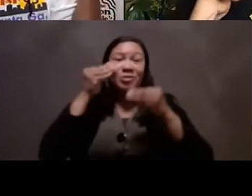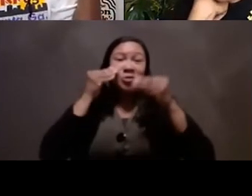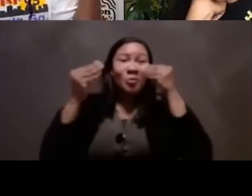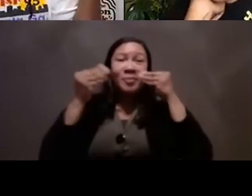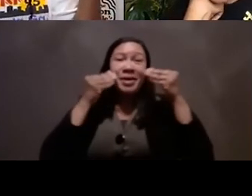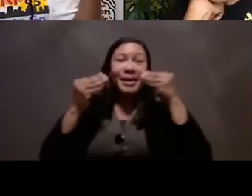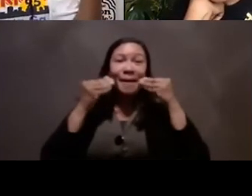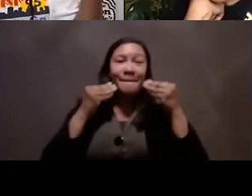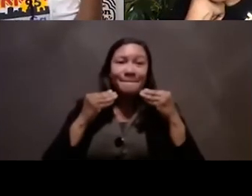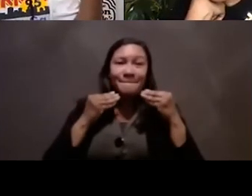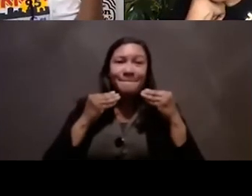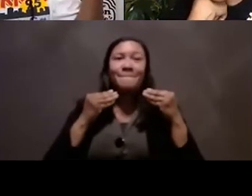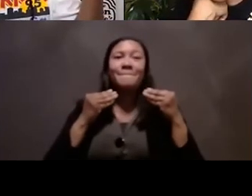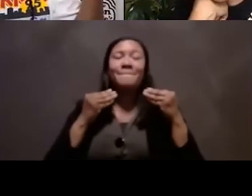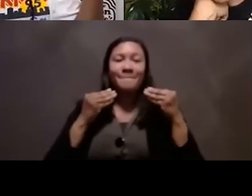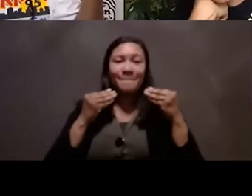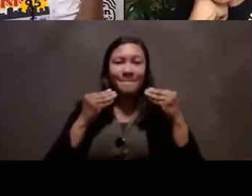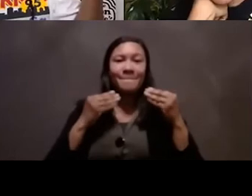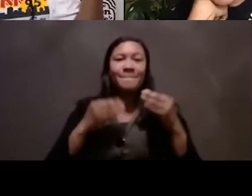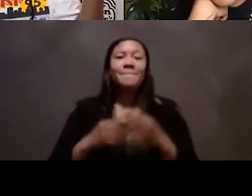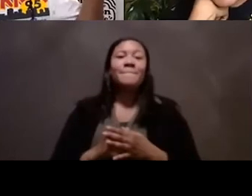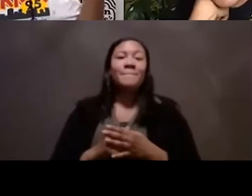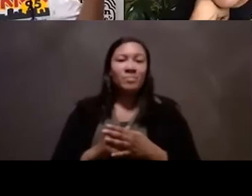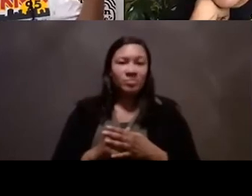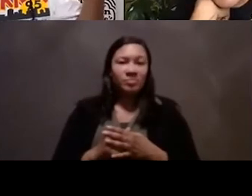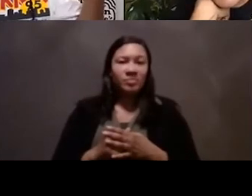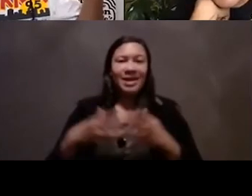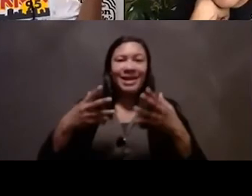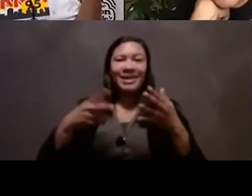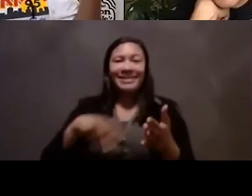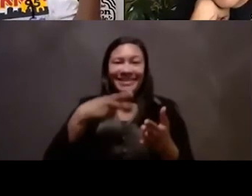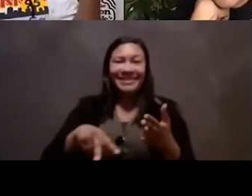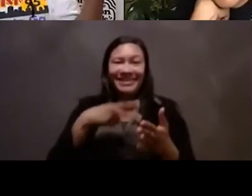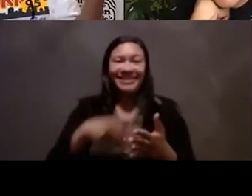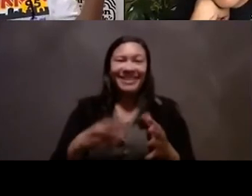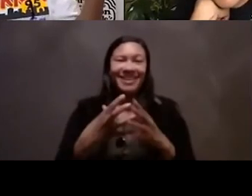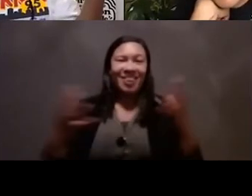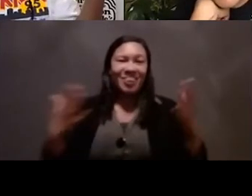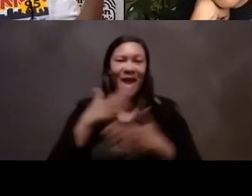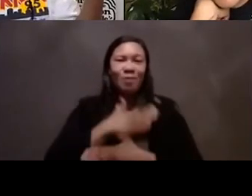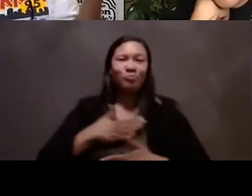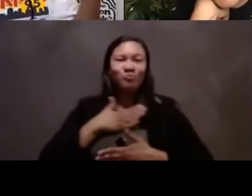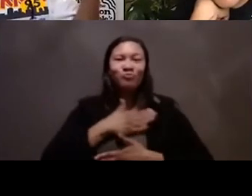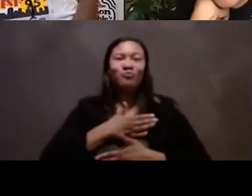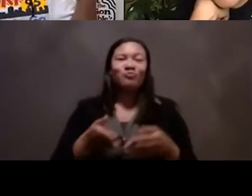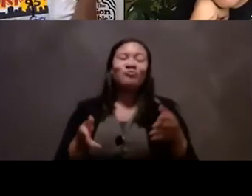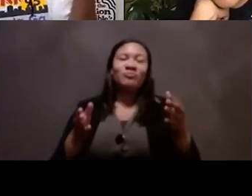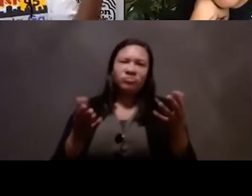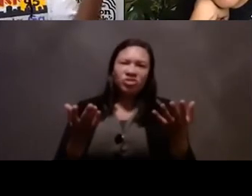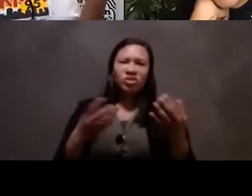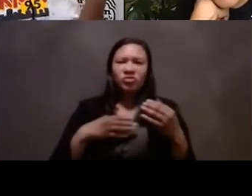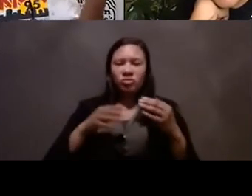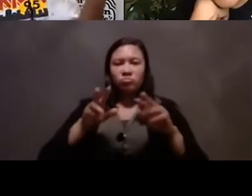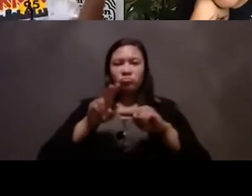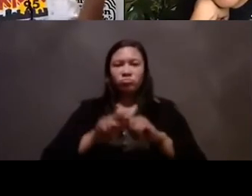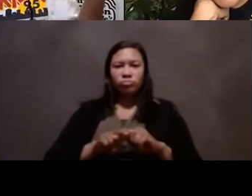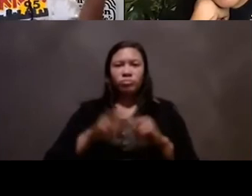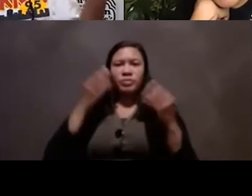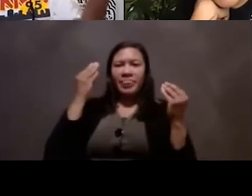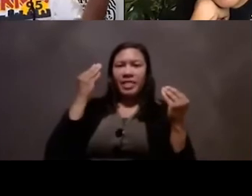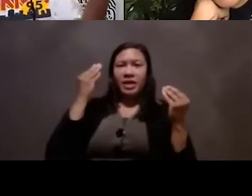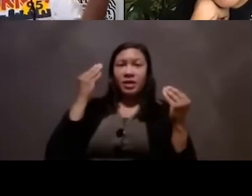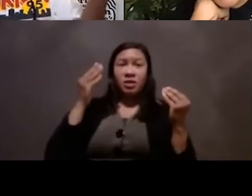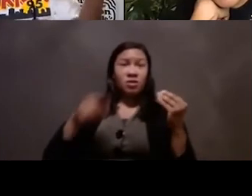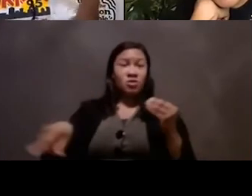gesture, and dancing a lot and sitting with myself. And you guys can't smell me right now because